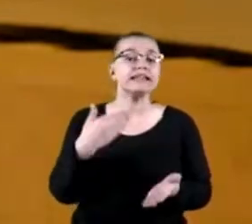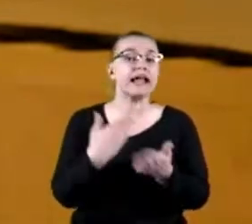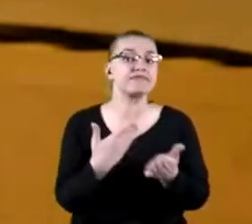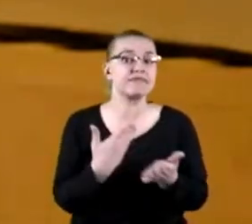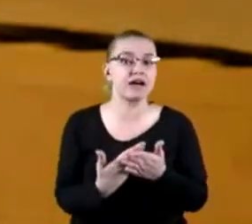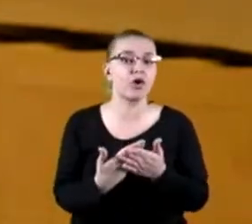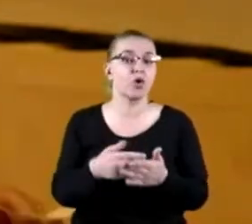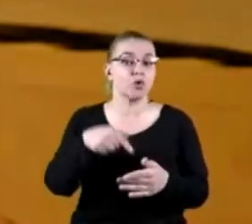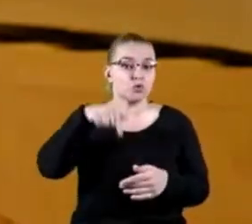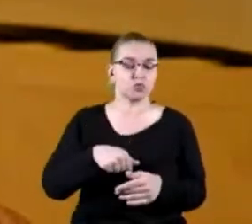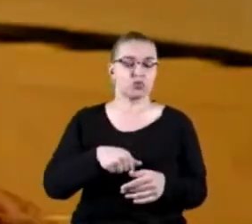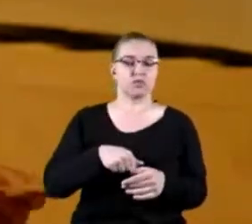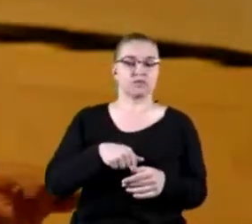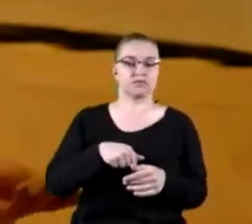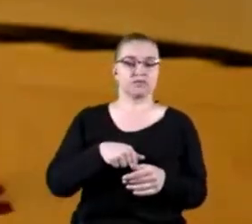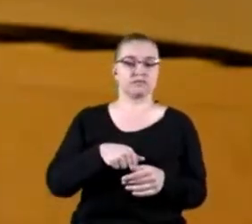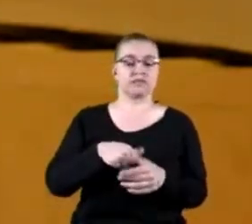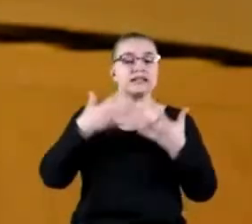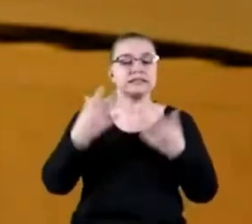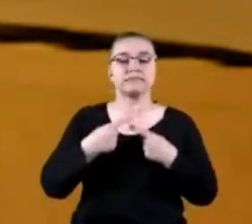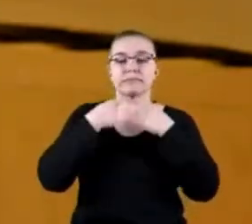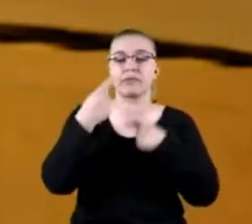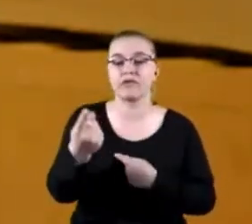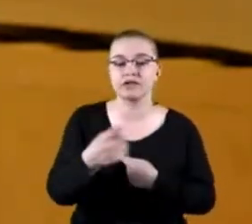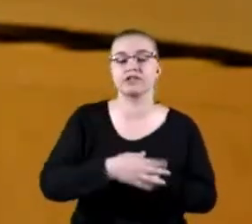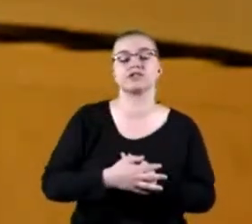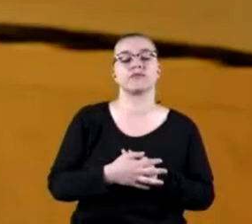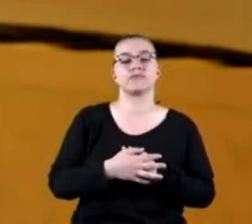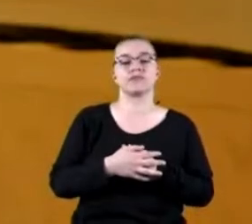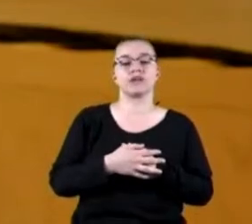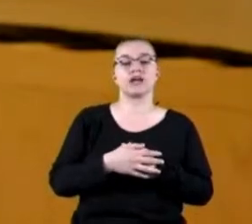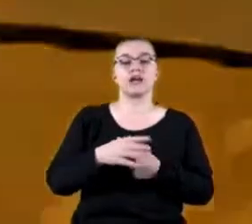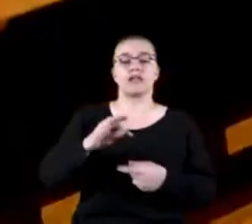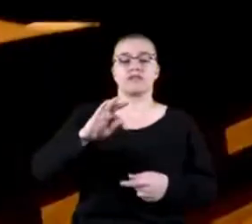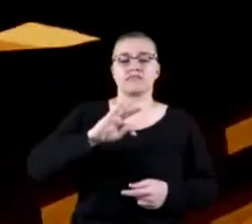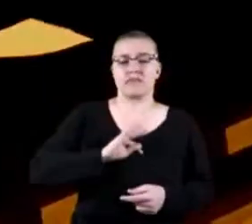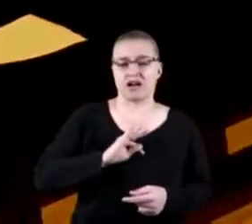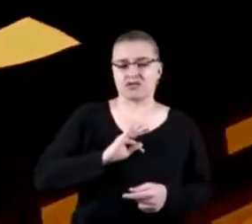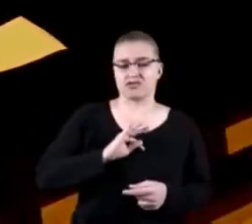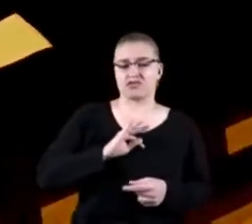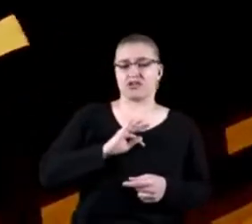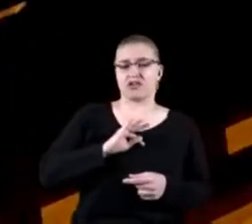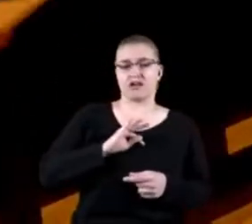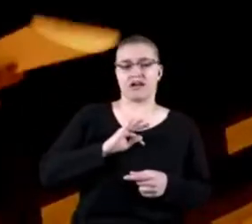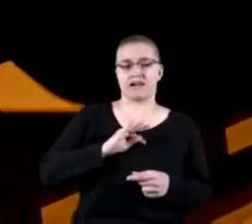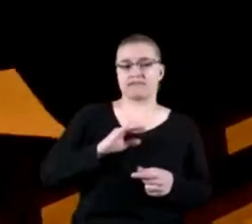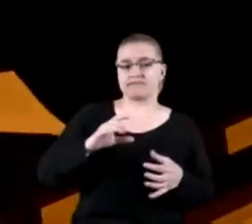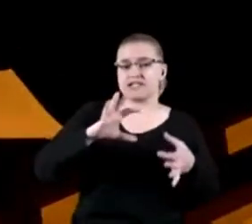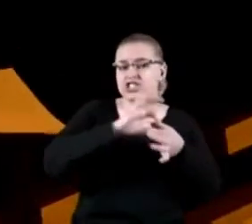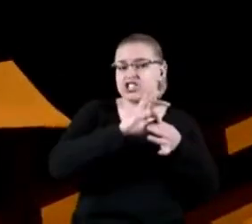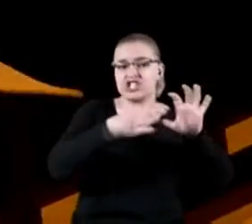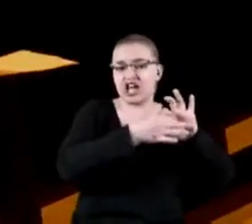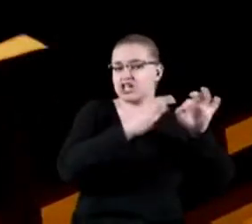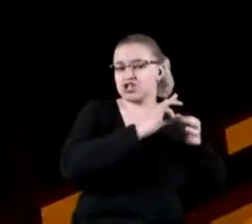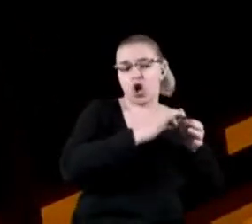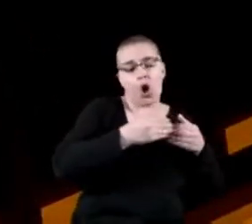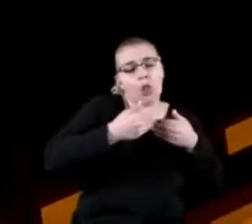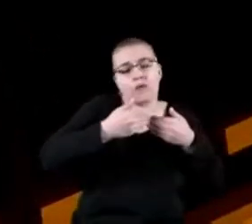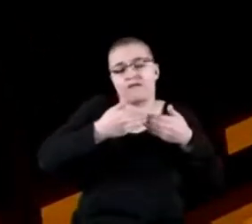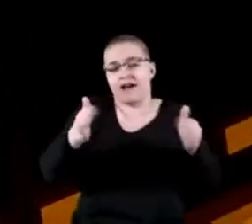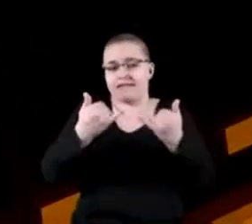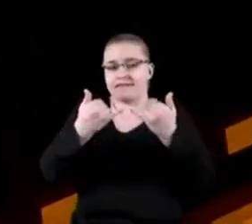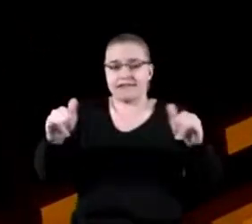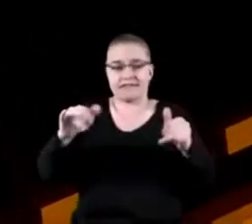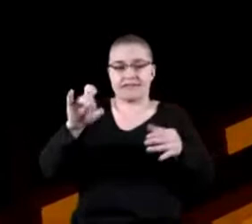you that Mid-Cities is open to all the municipalities, is open to all the networks, is open to work